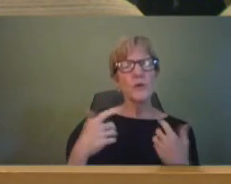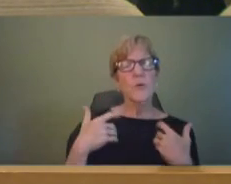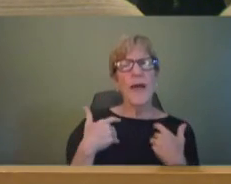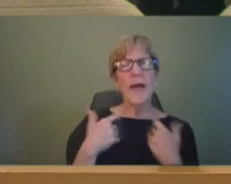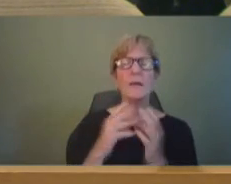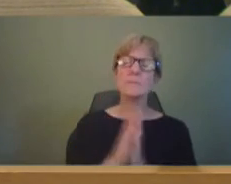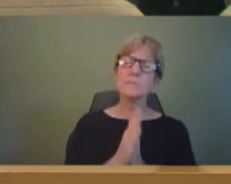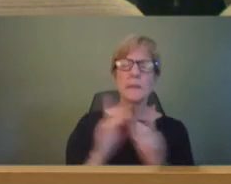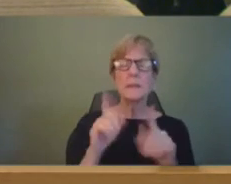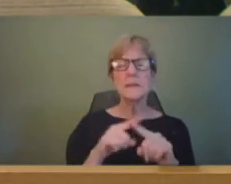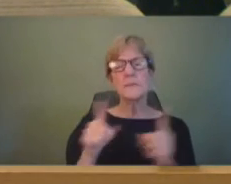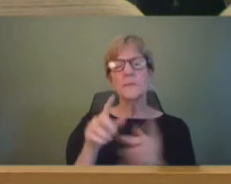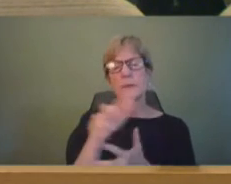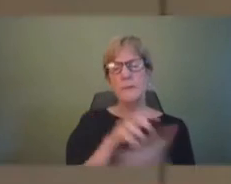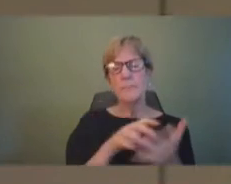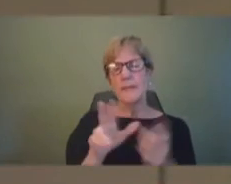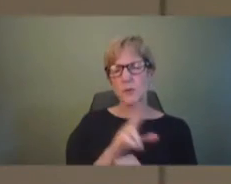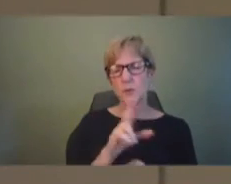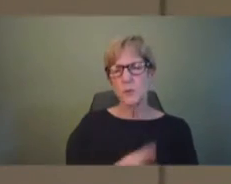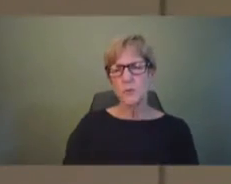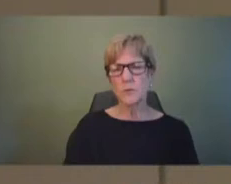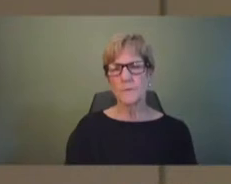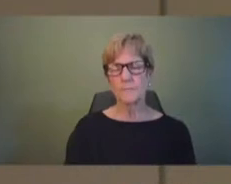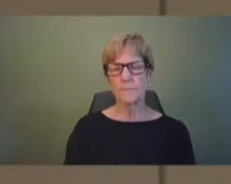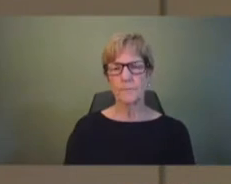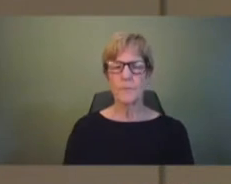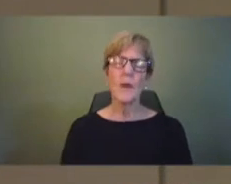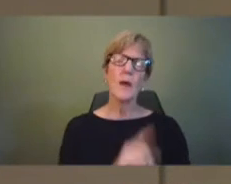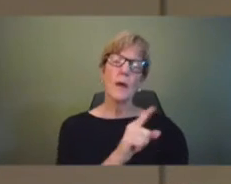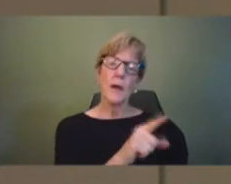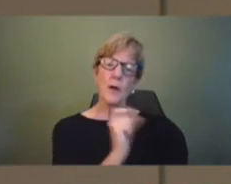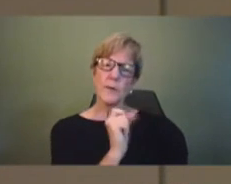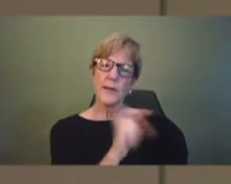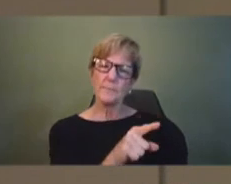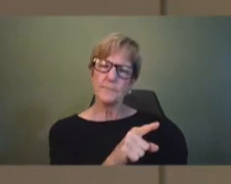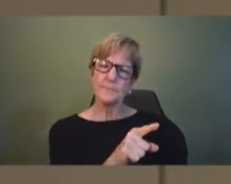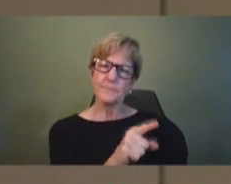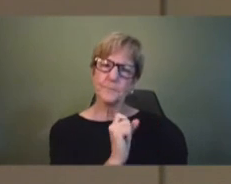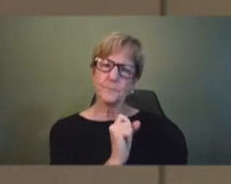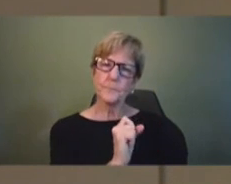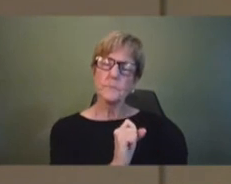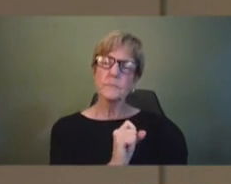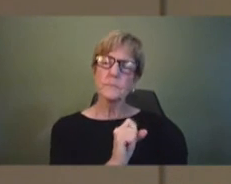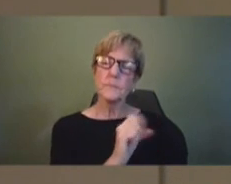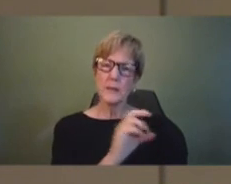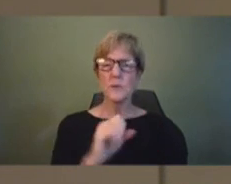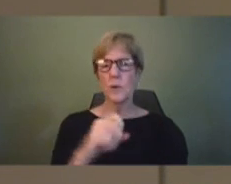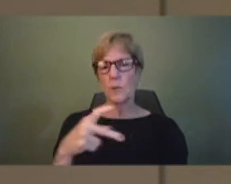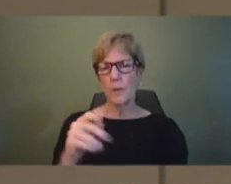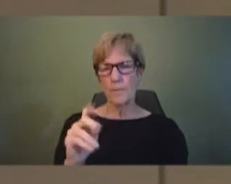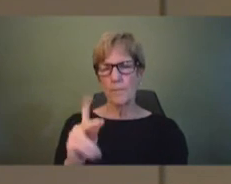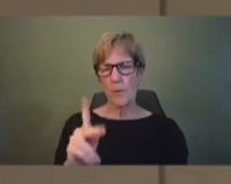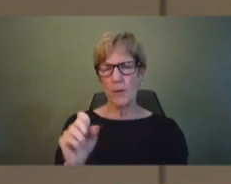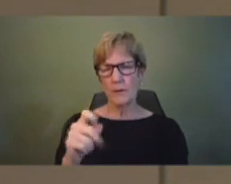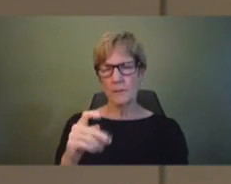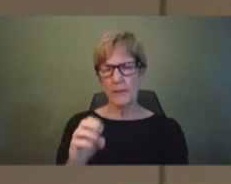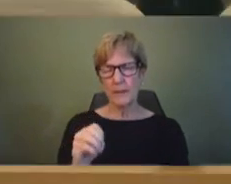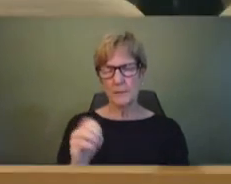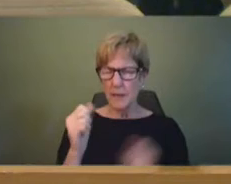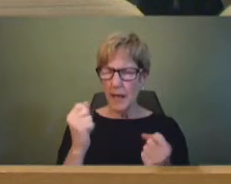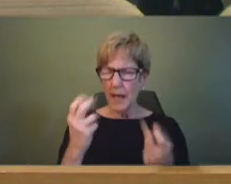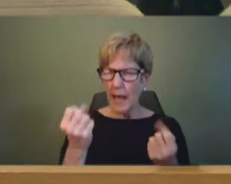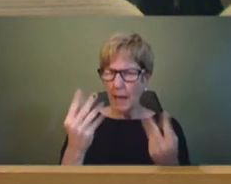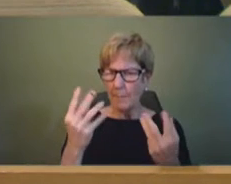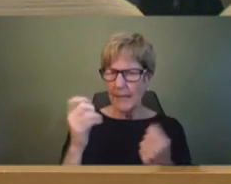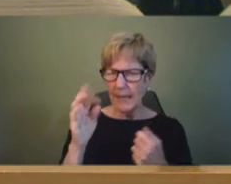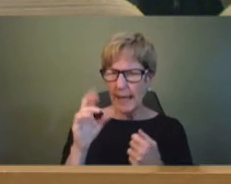use component so to follow up on that um going back to park space how many acres are we talking about here